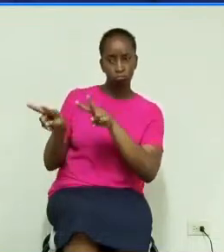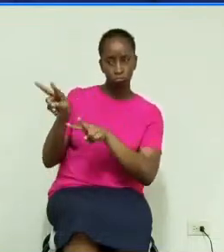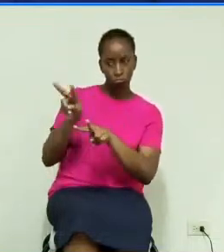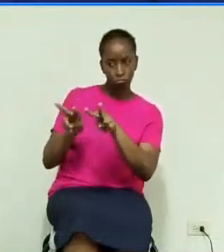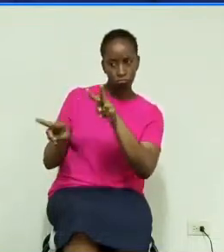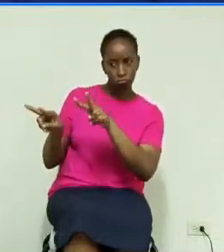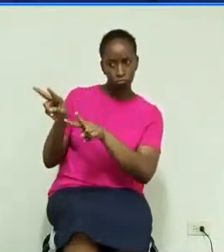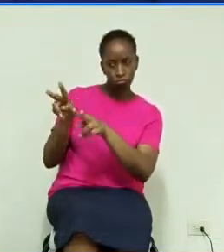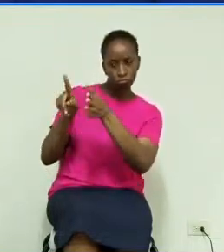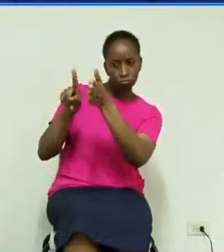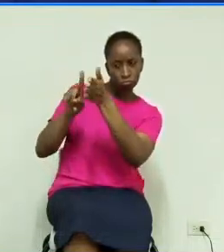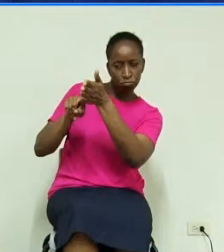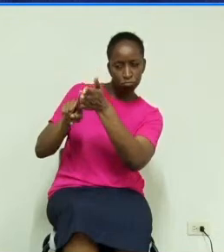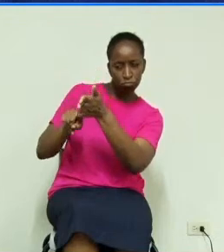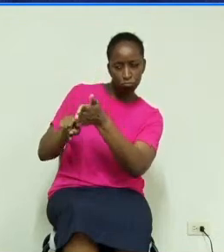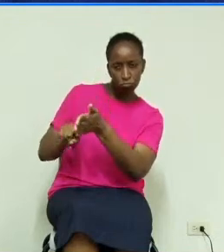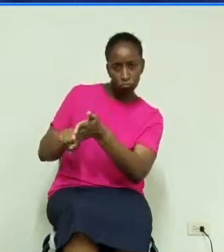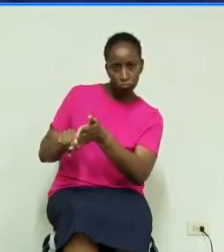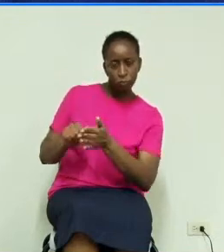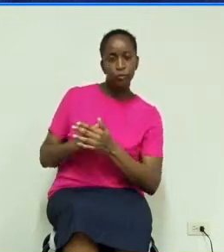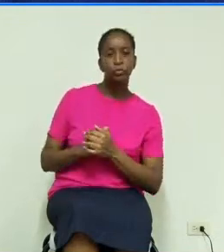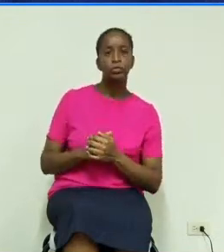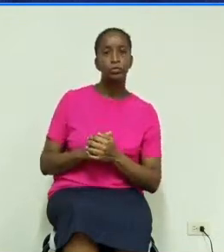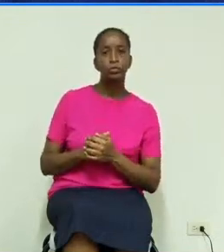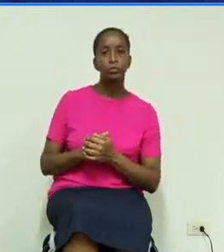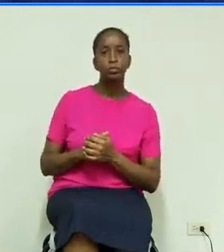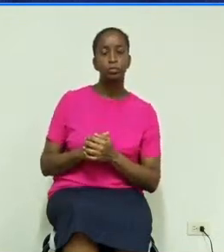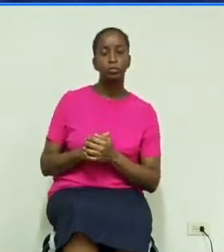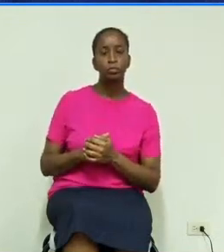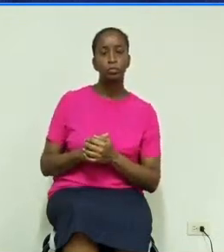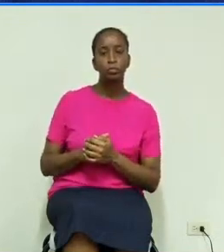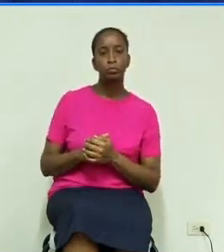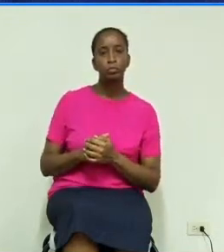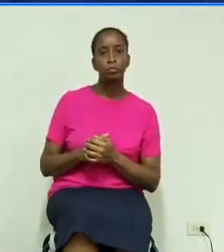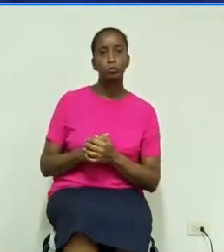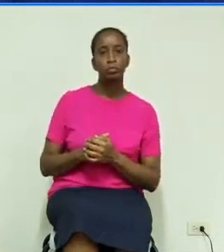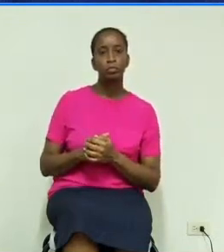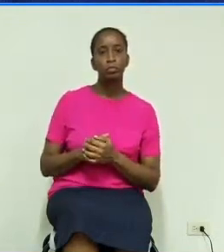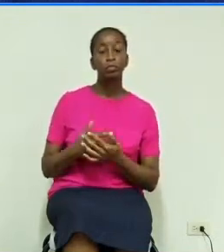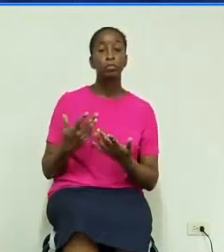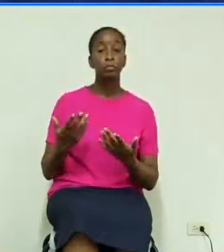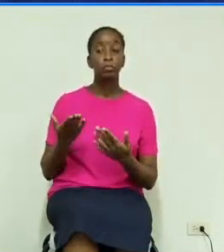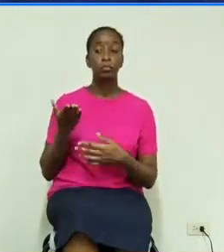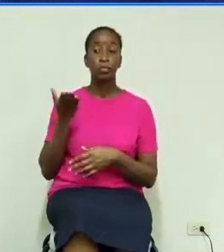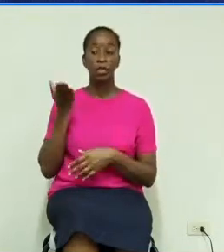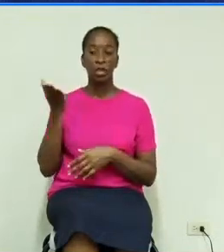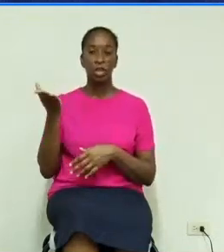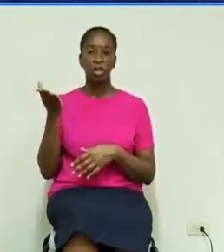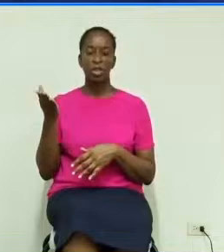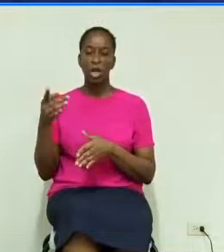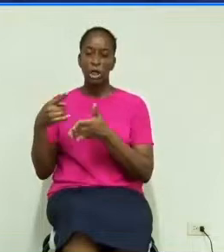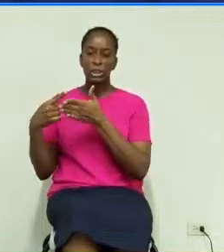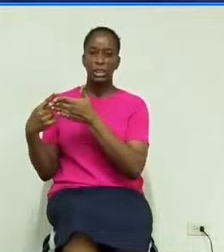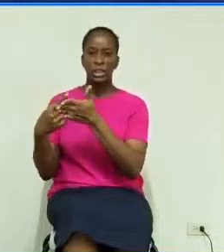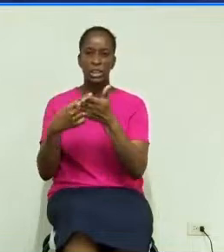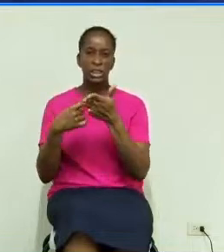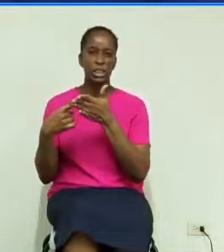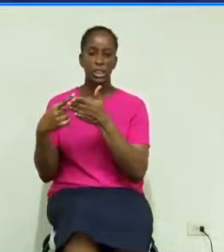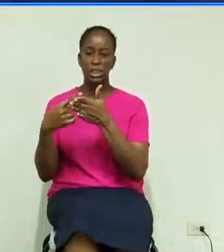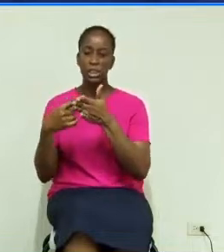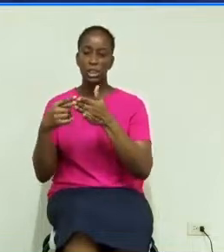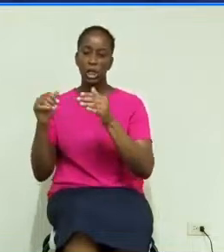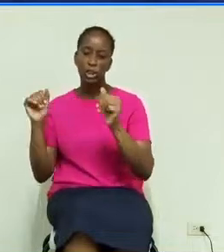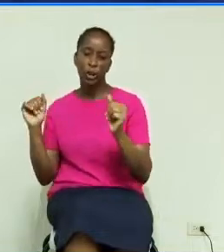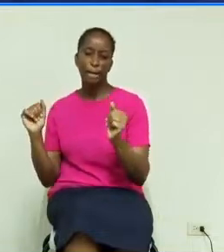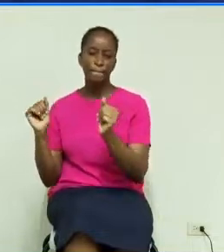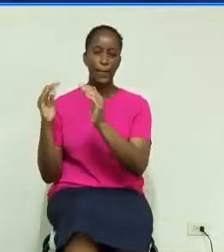legislation in a space that is less confrontational than what we are used to in the lower house, right? So in what ways